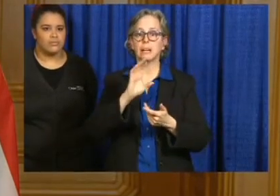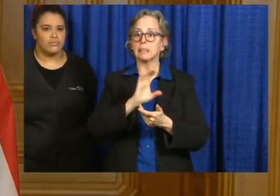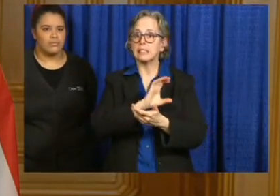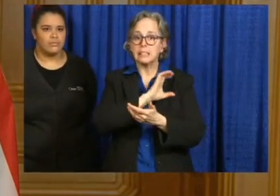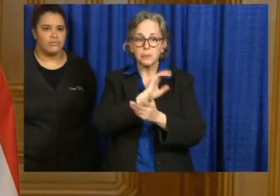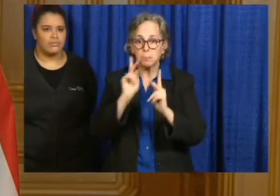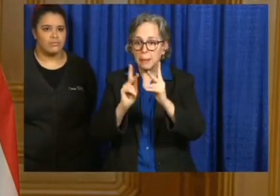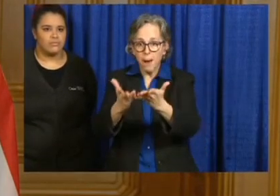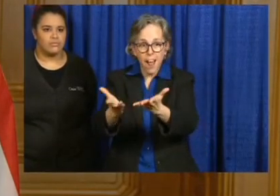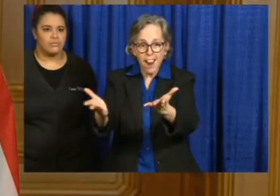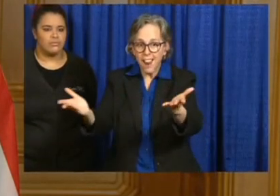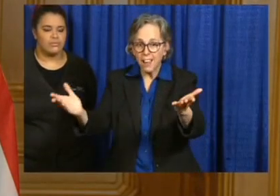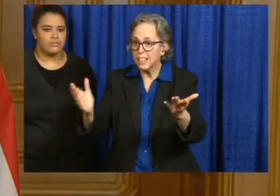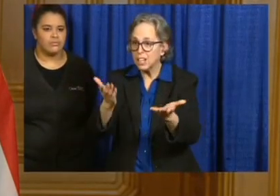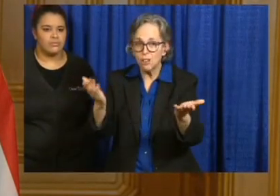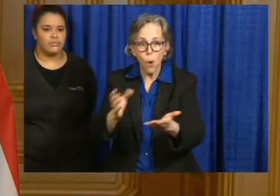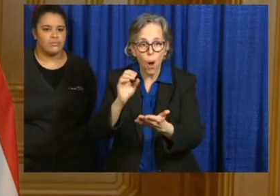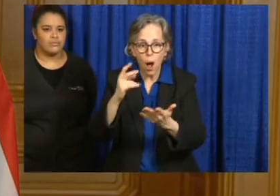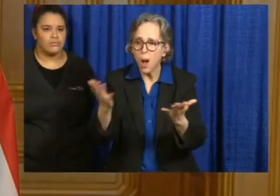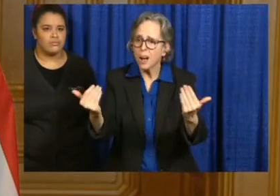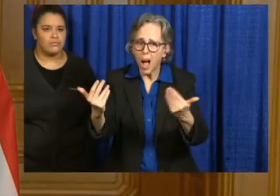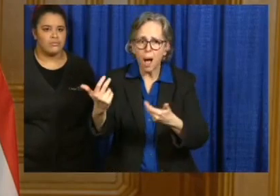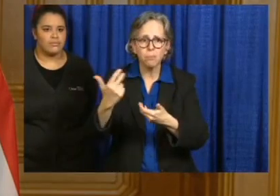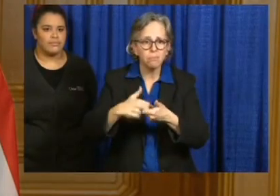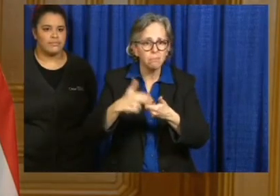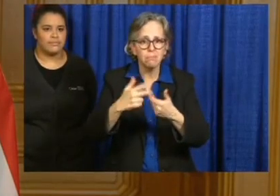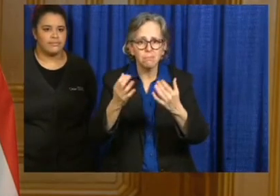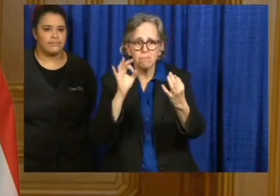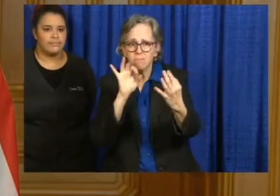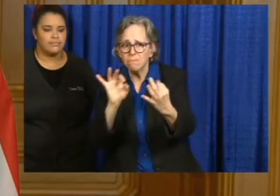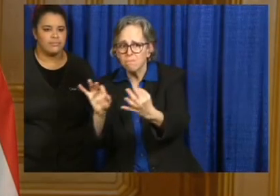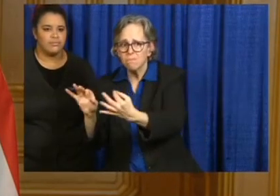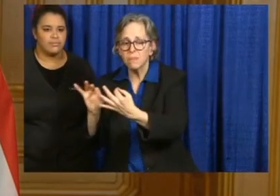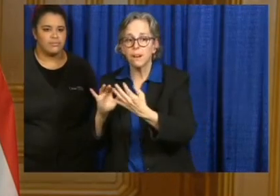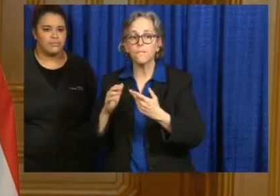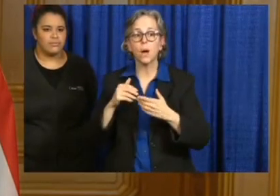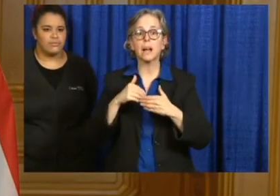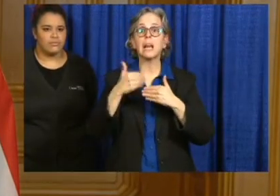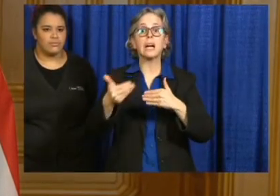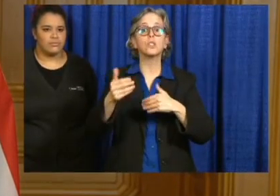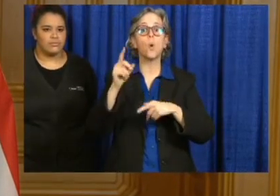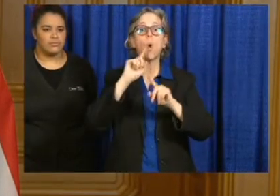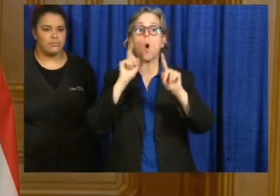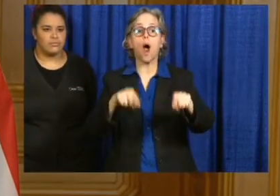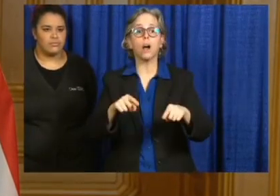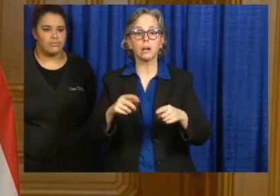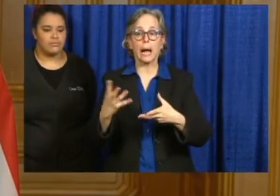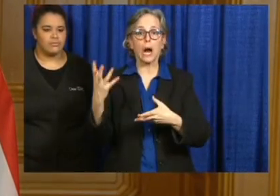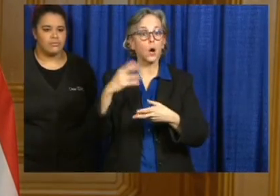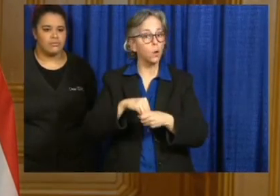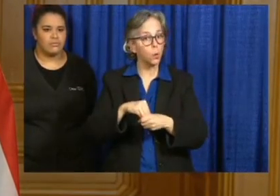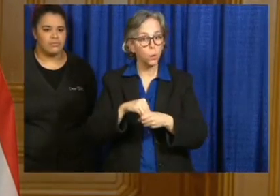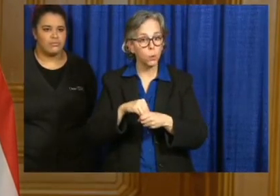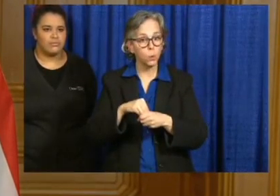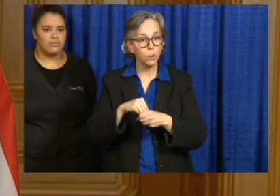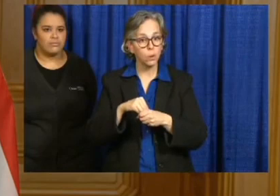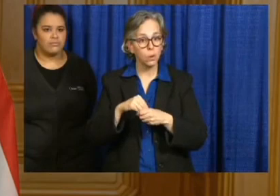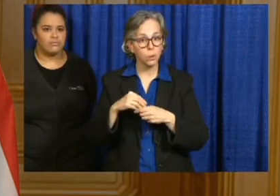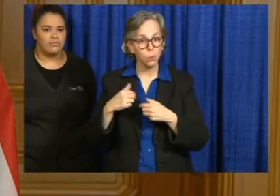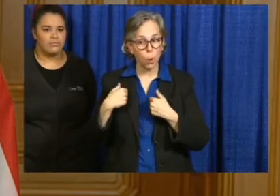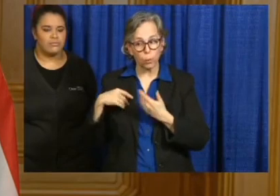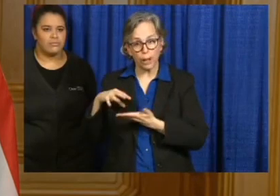this is working, and in the next order, reflect what we have learned. And we're constantly